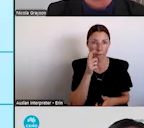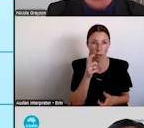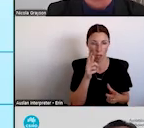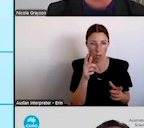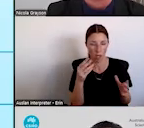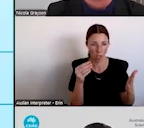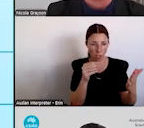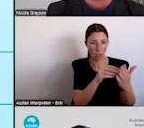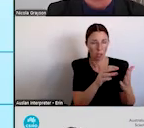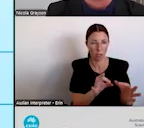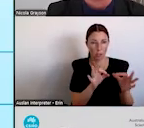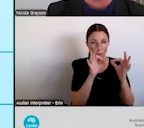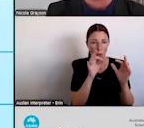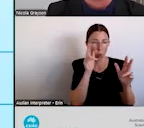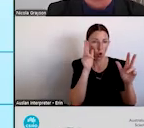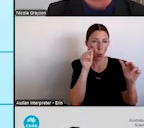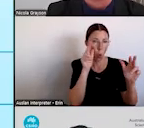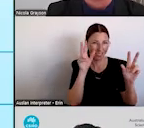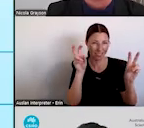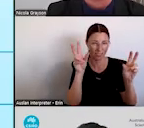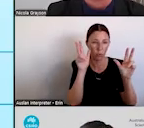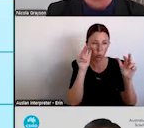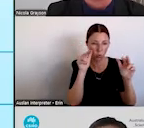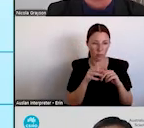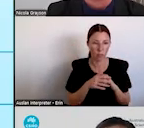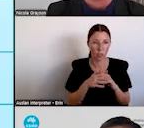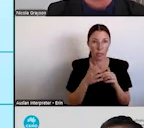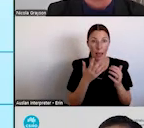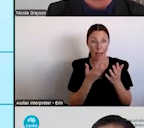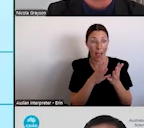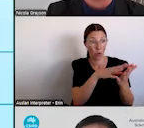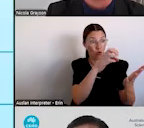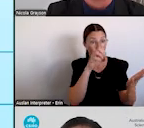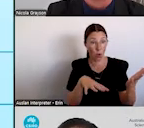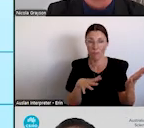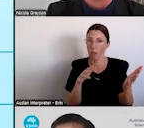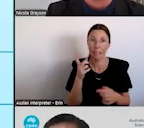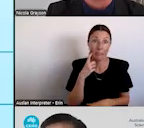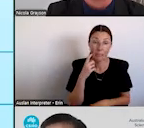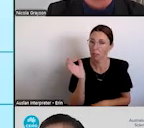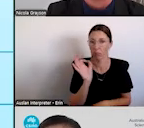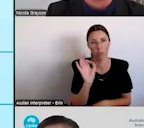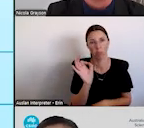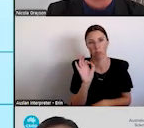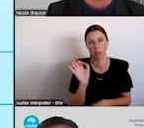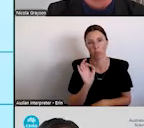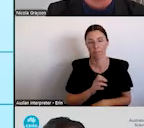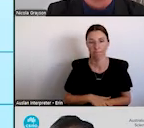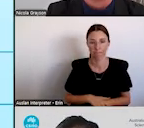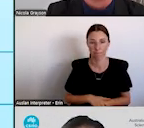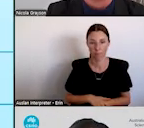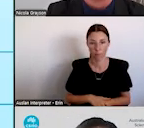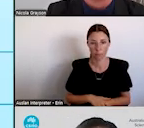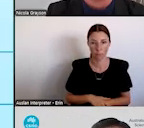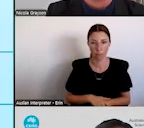image noise. And to remove that is actually not easy. You have to actively remove that.